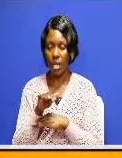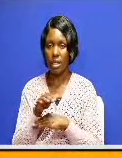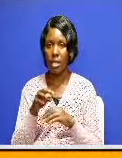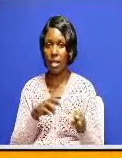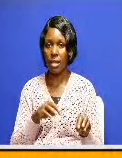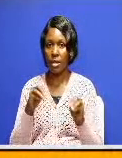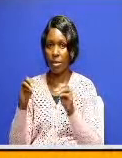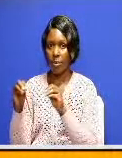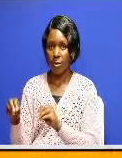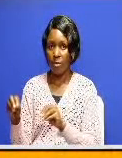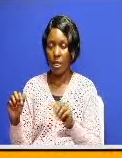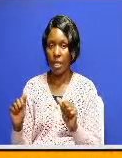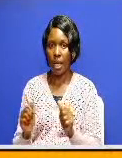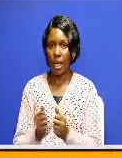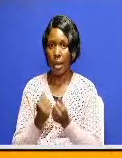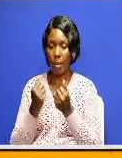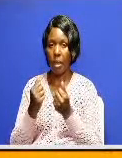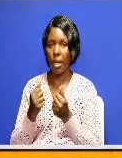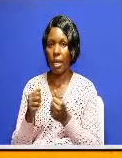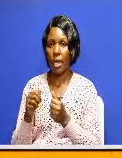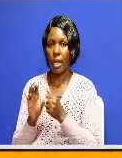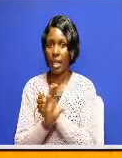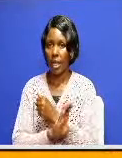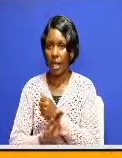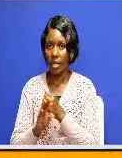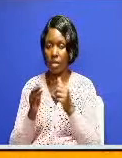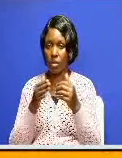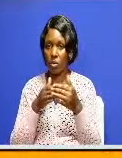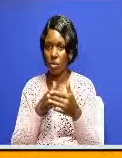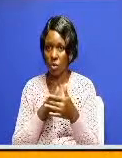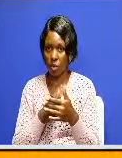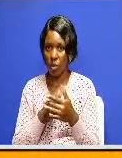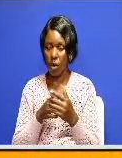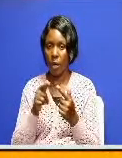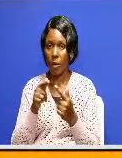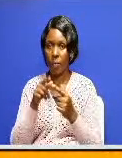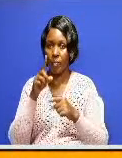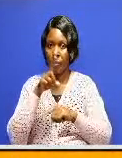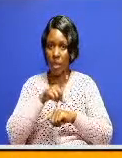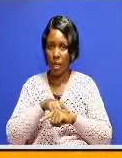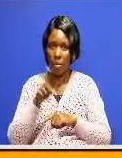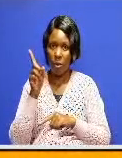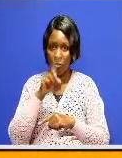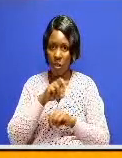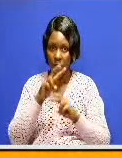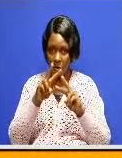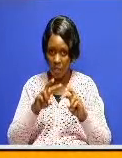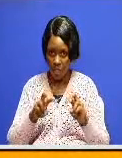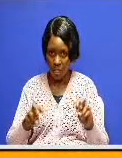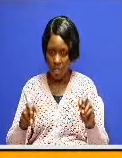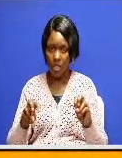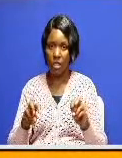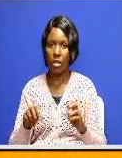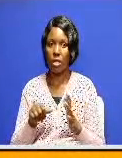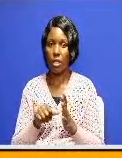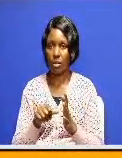tanambere meankene mwende gurune. Mwanka diriane nende ya kithira kithira kia kuchunko na ontobo bonfiz mongera